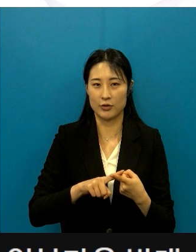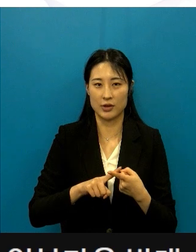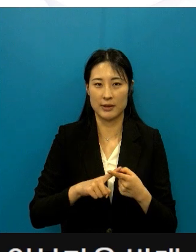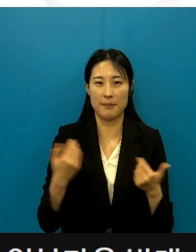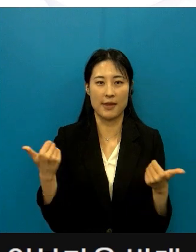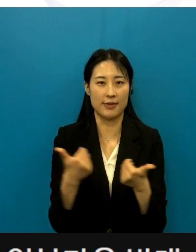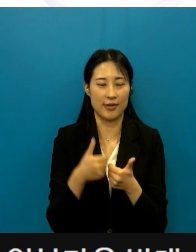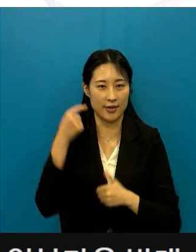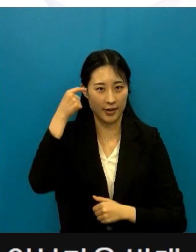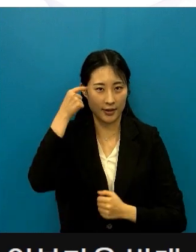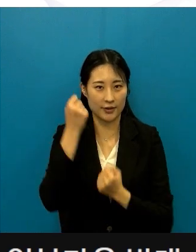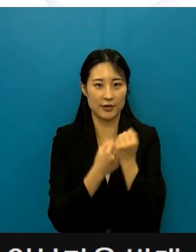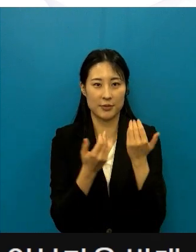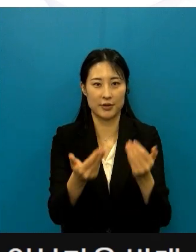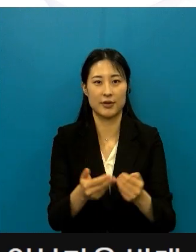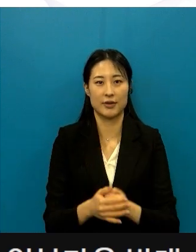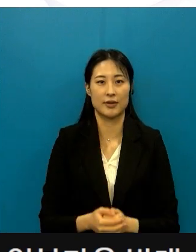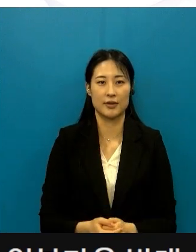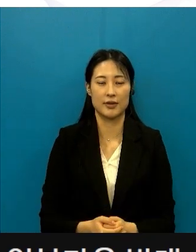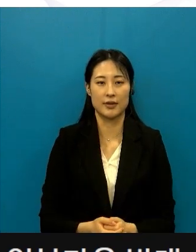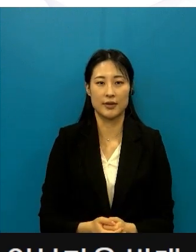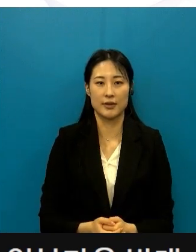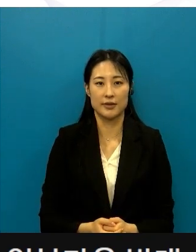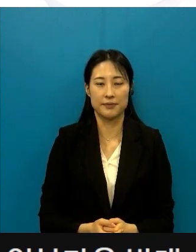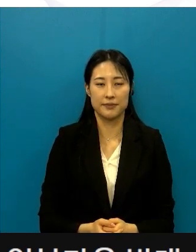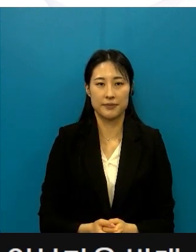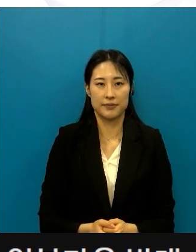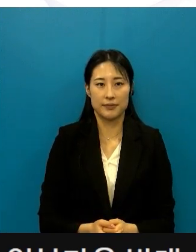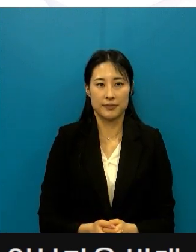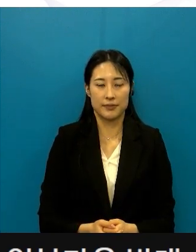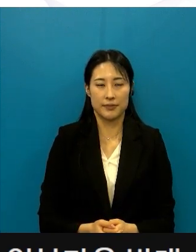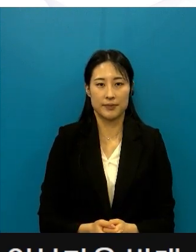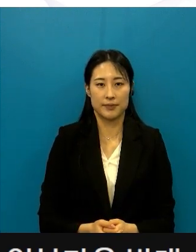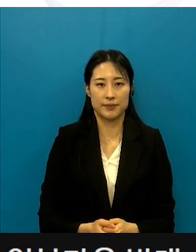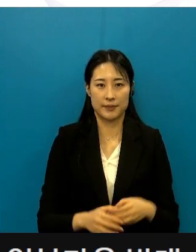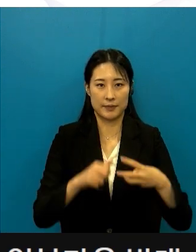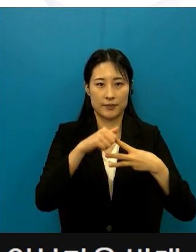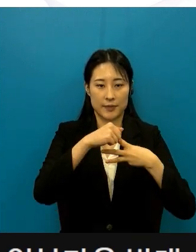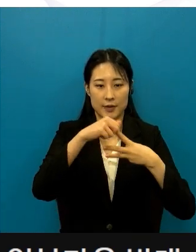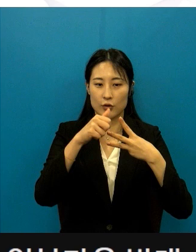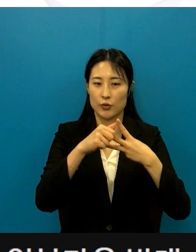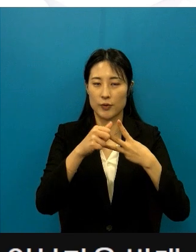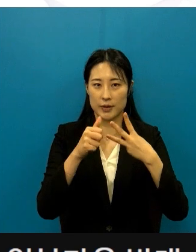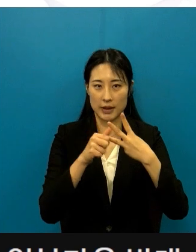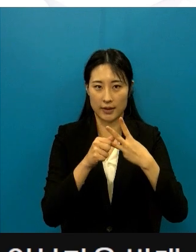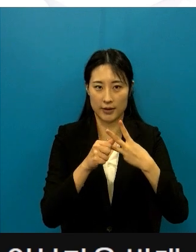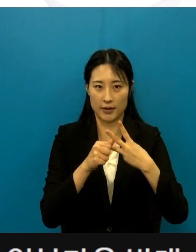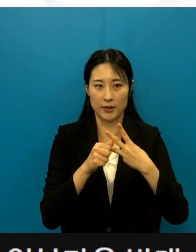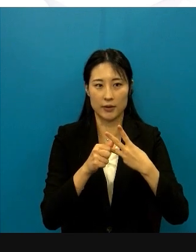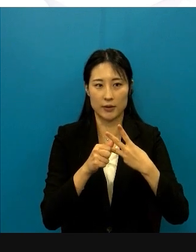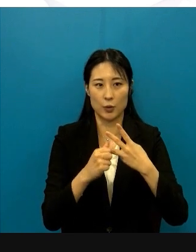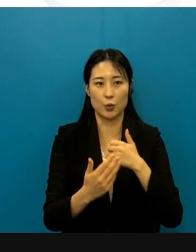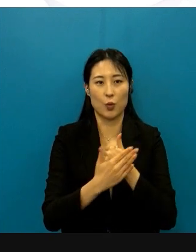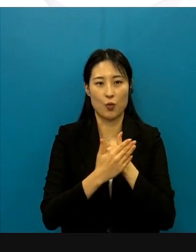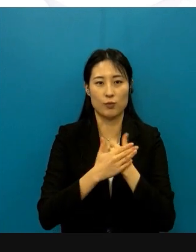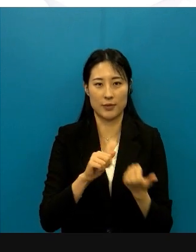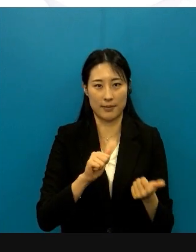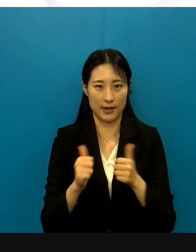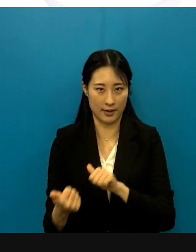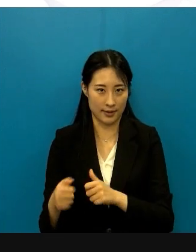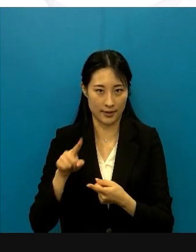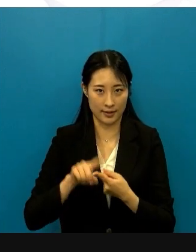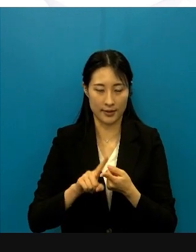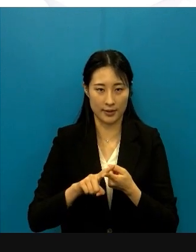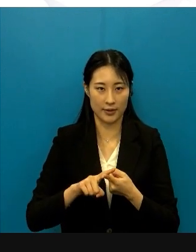personal event, sorry, for the person who opted for BAD. It means that, our